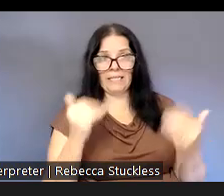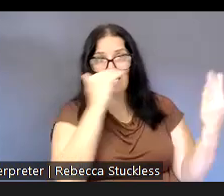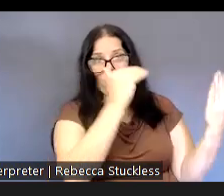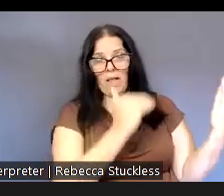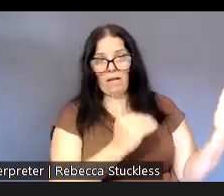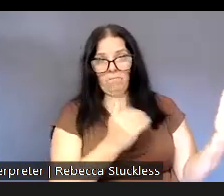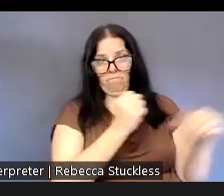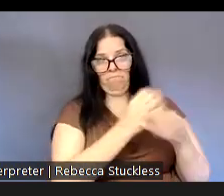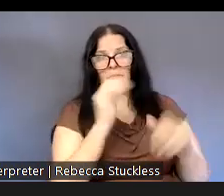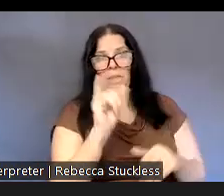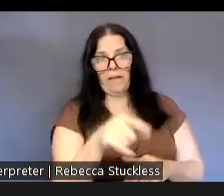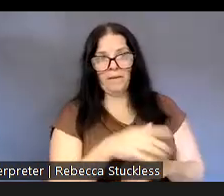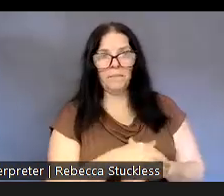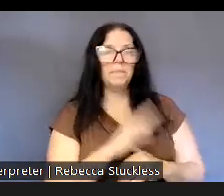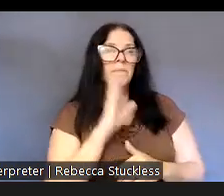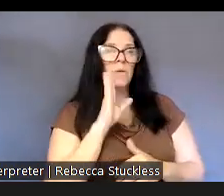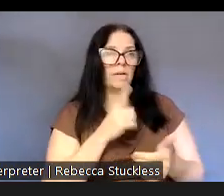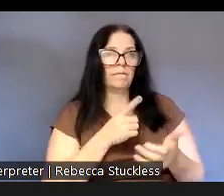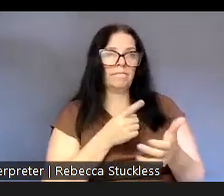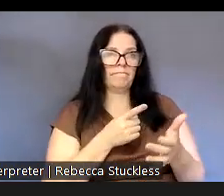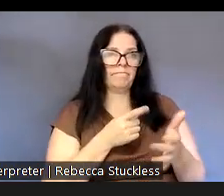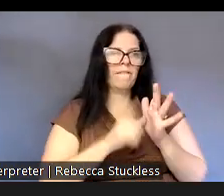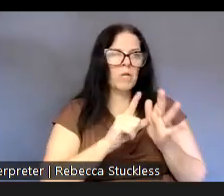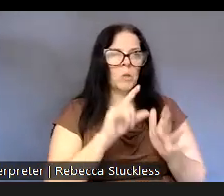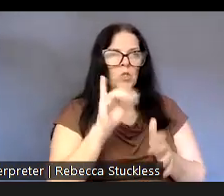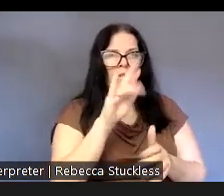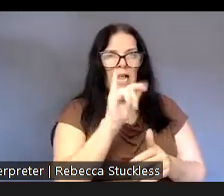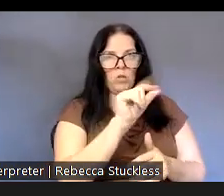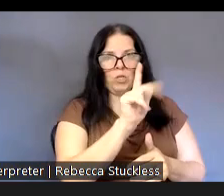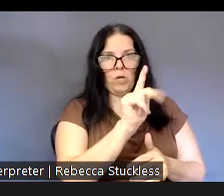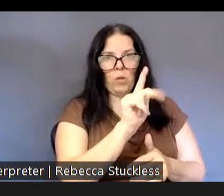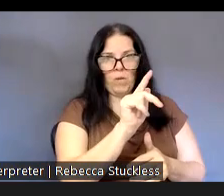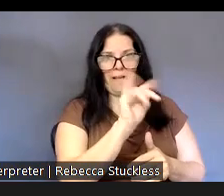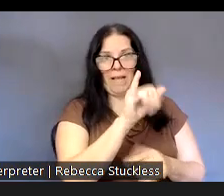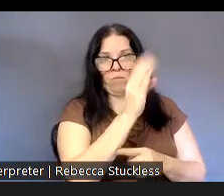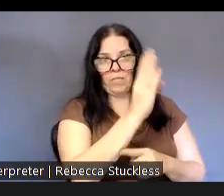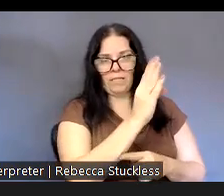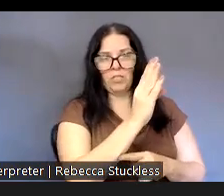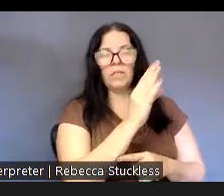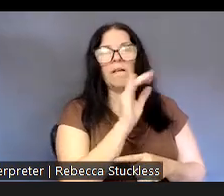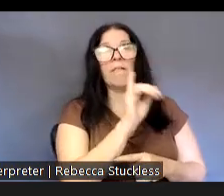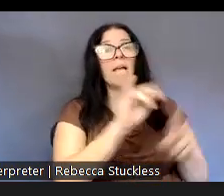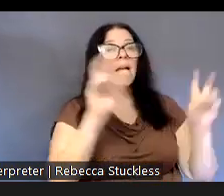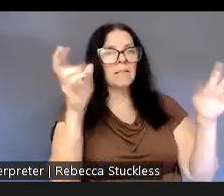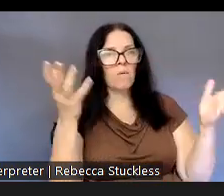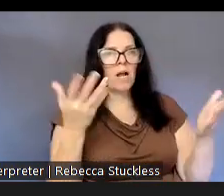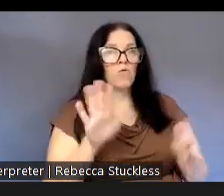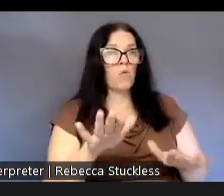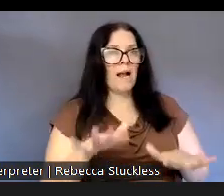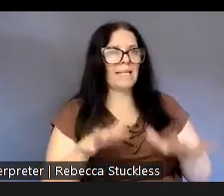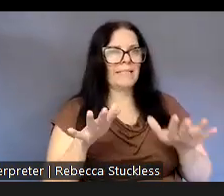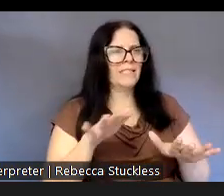We'll briefly recap the July 2023 presentation, which was entitled Your Anxiety is Not